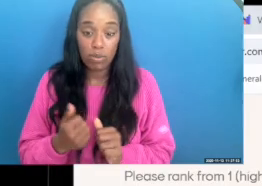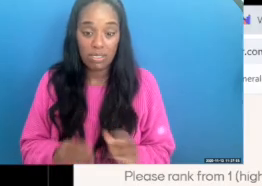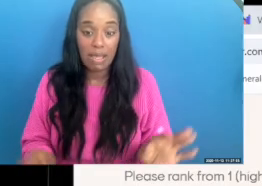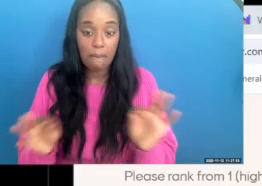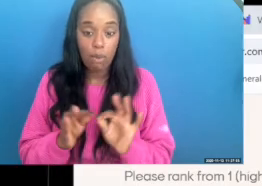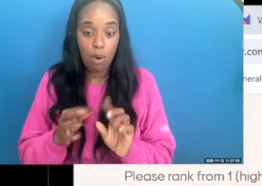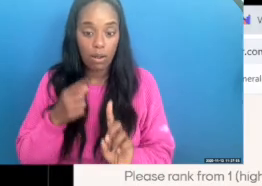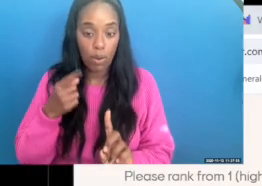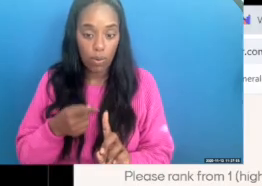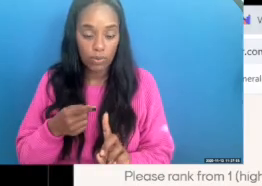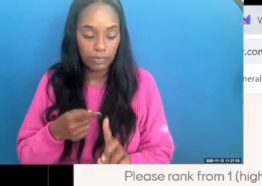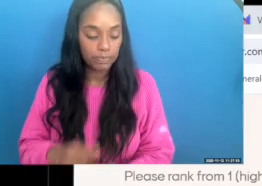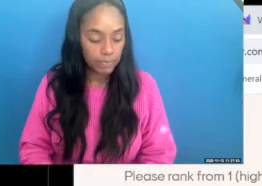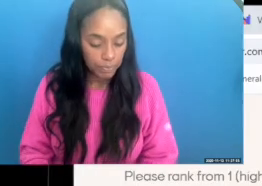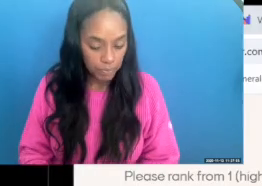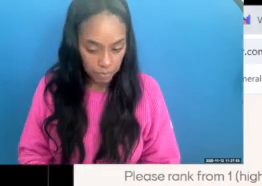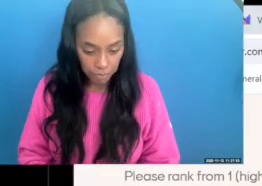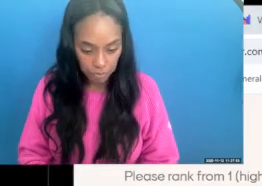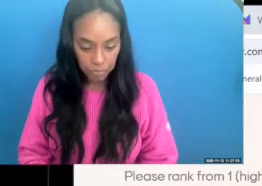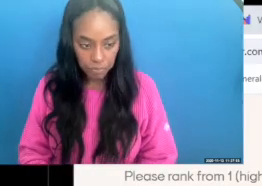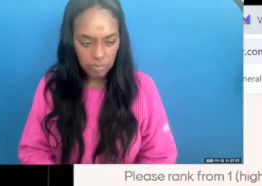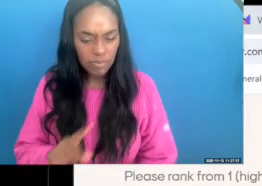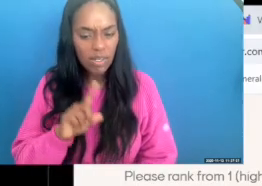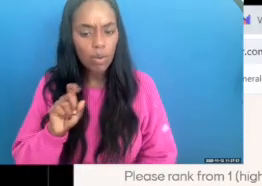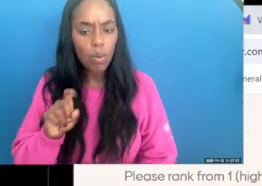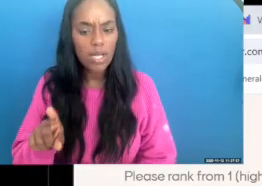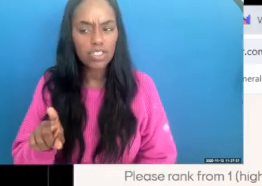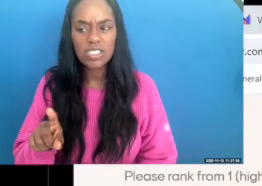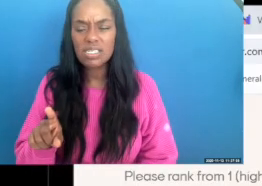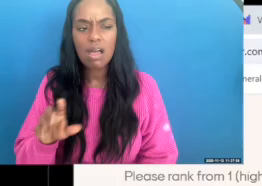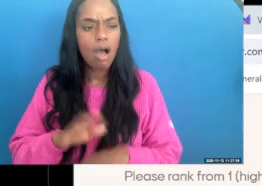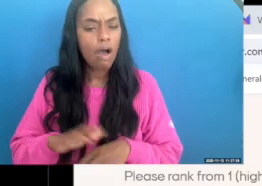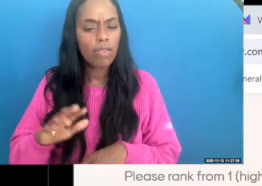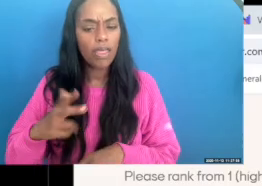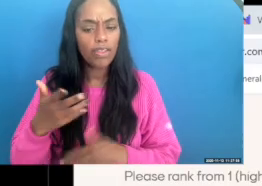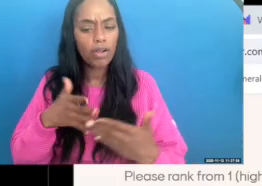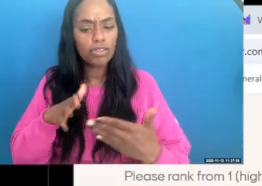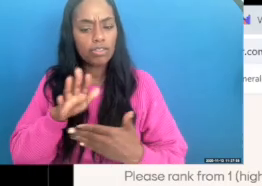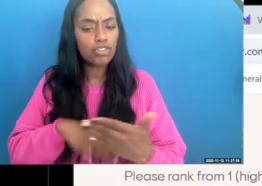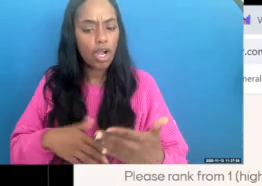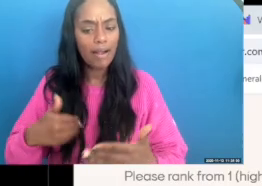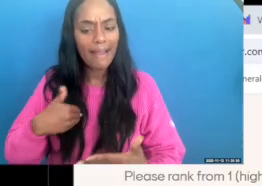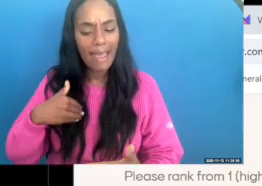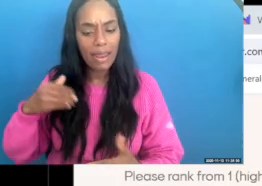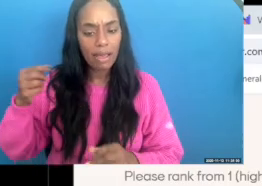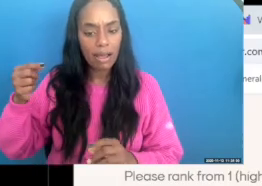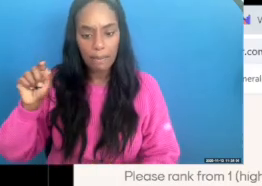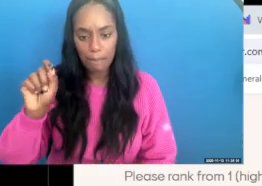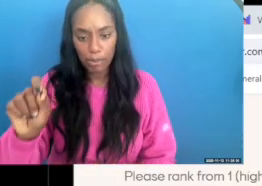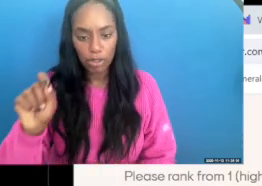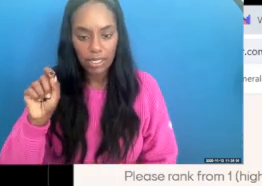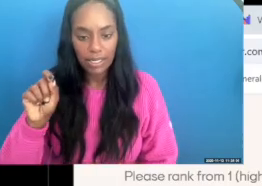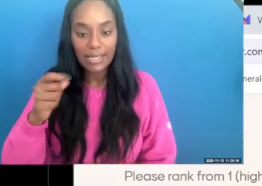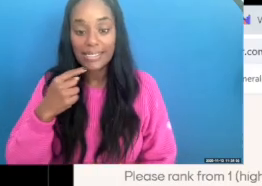vehicles out on the road, and that's always been one of the most important goals. Question I had really is, there was an